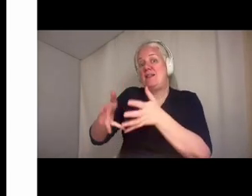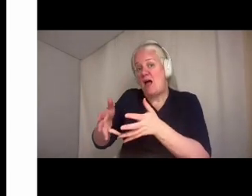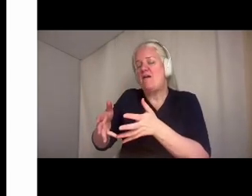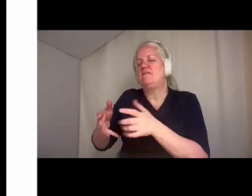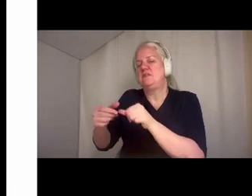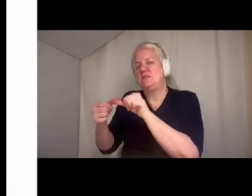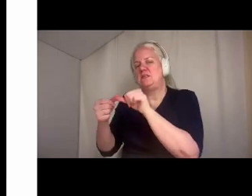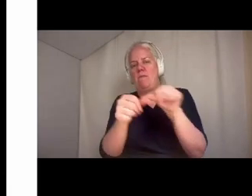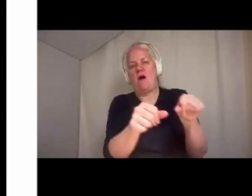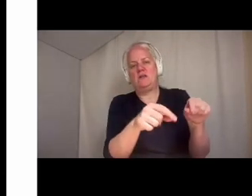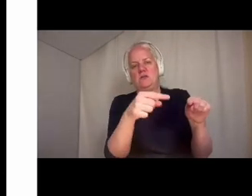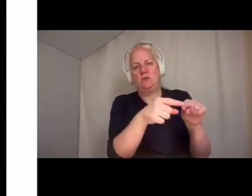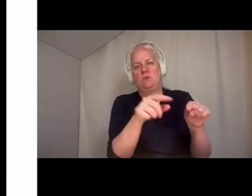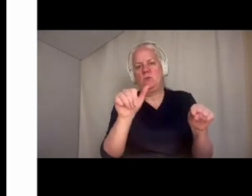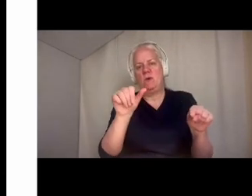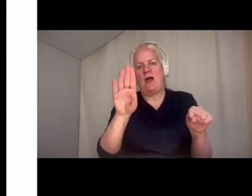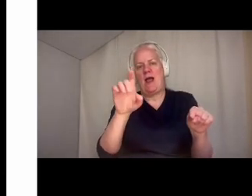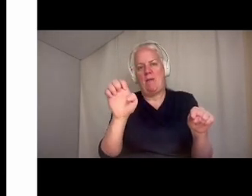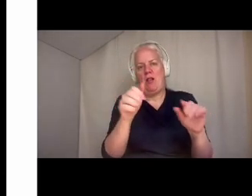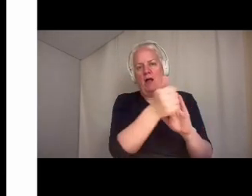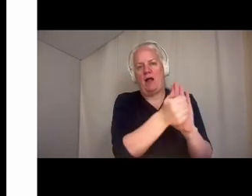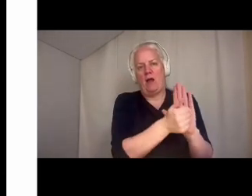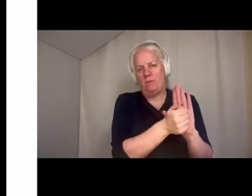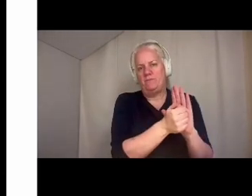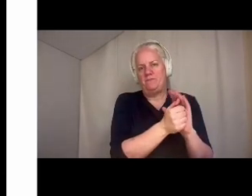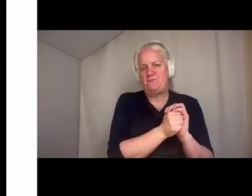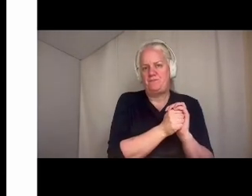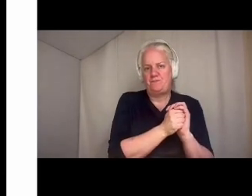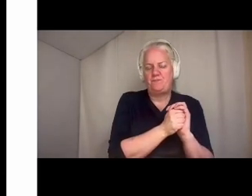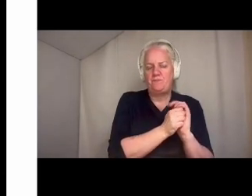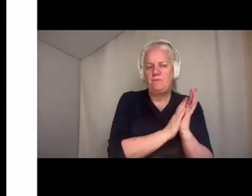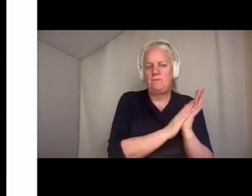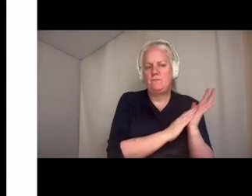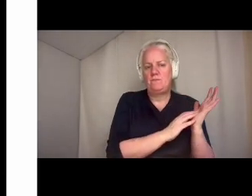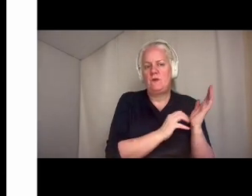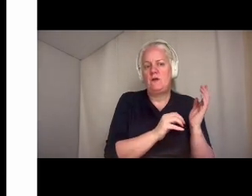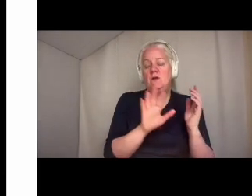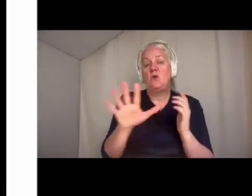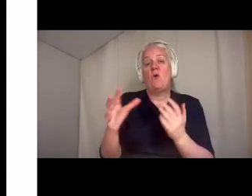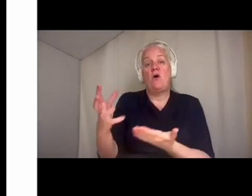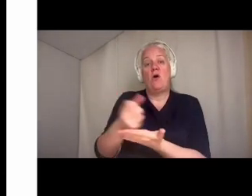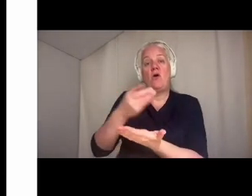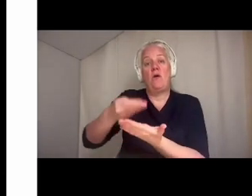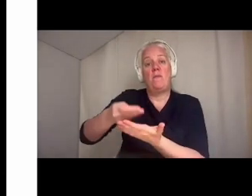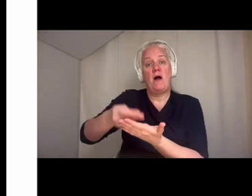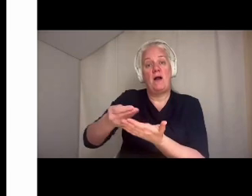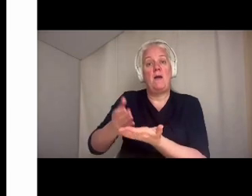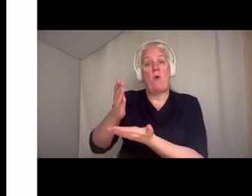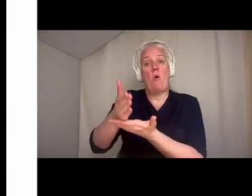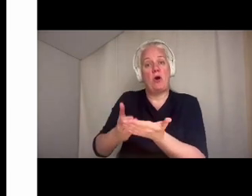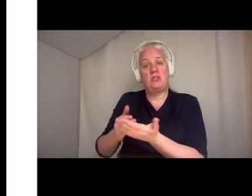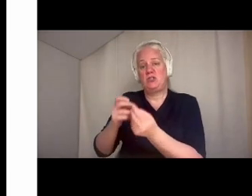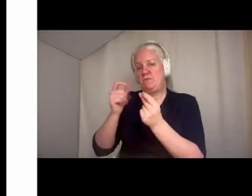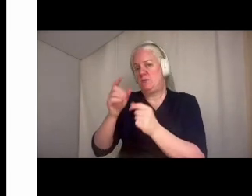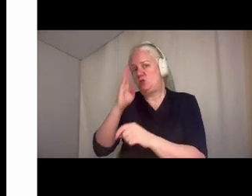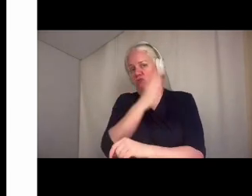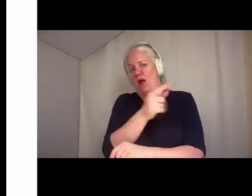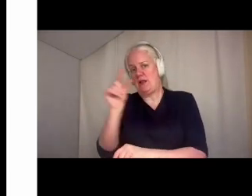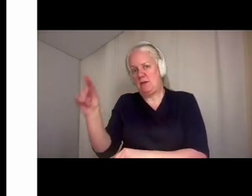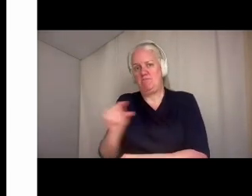ABLE account. A portion of your earned income can be deposited directly into your ABLE account.